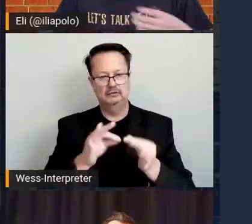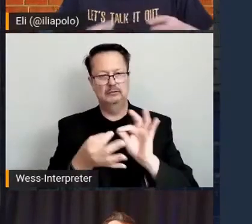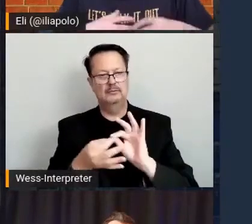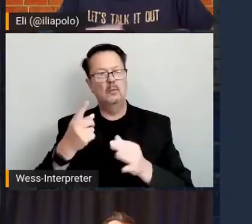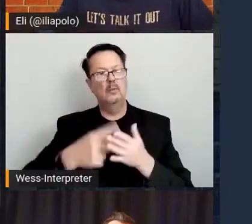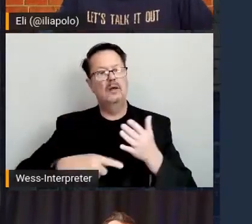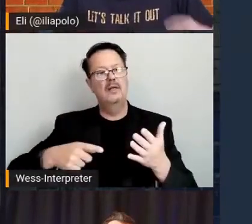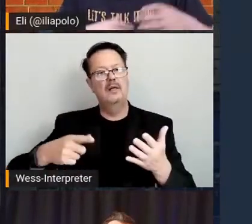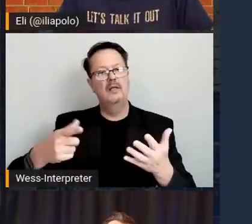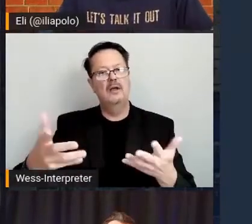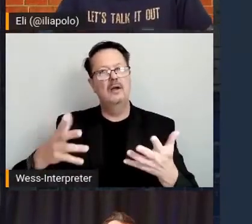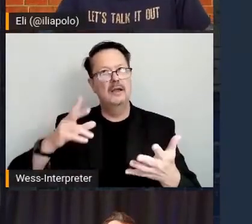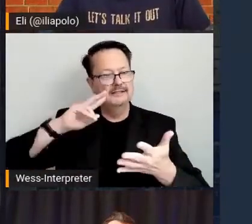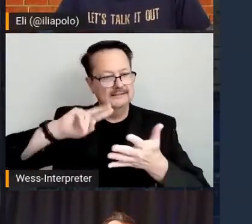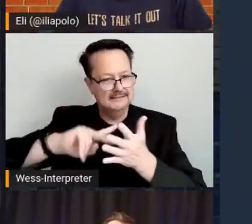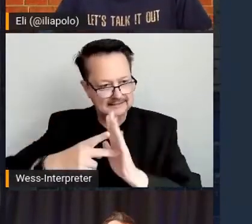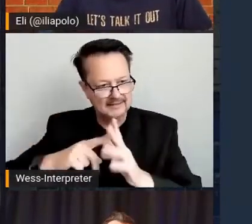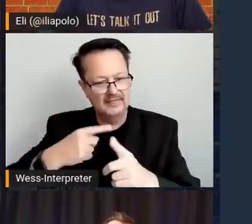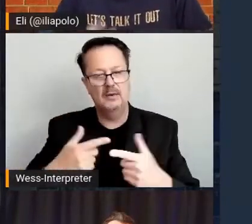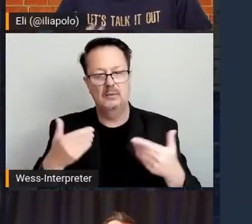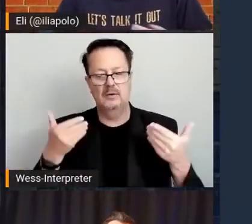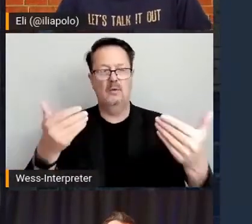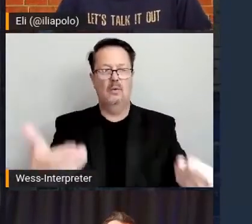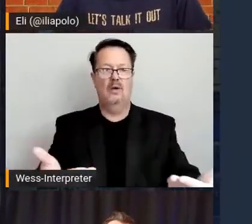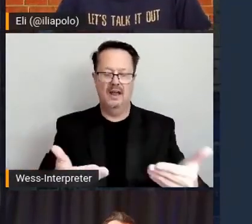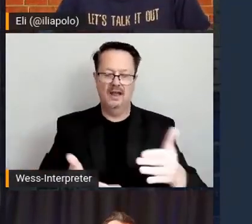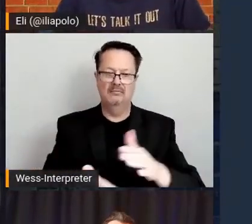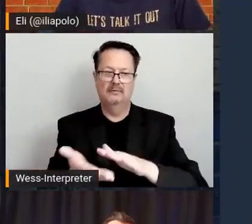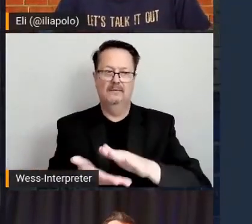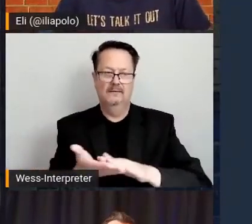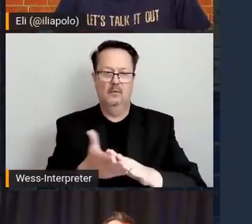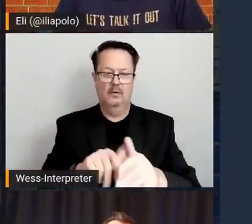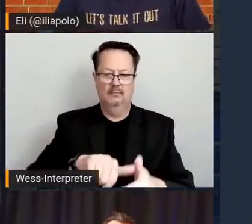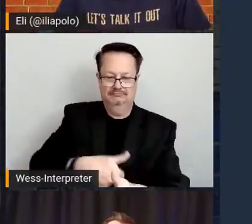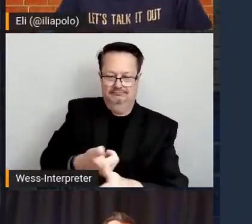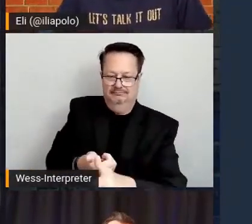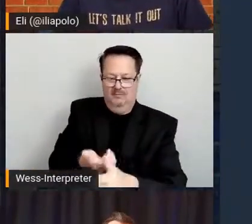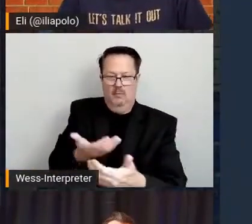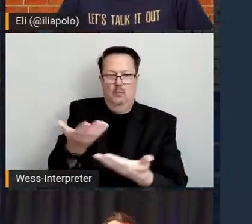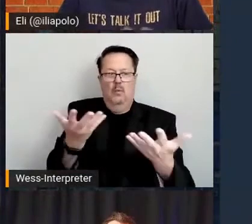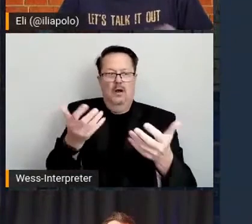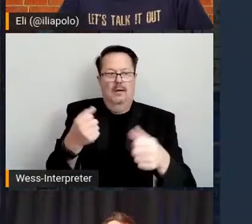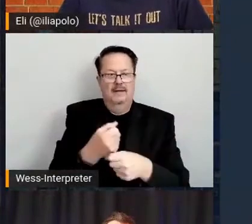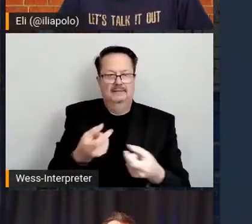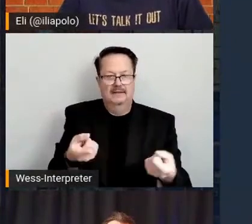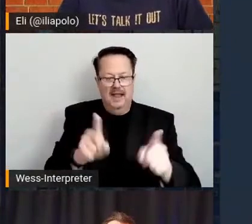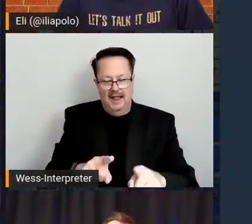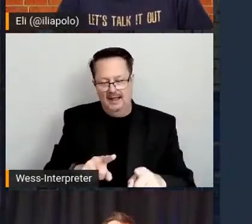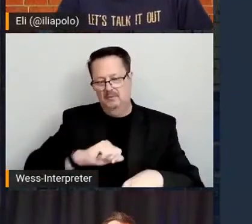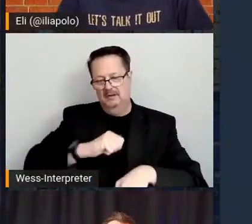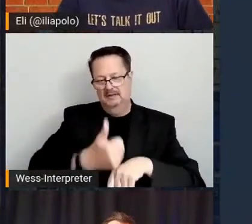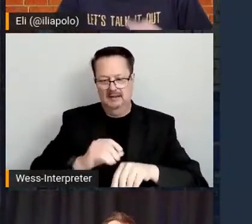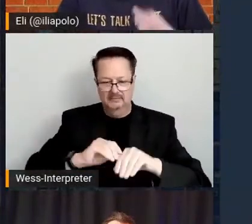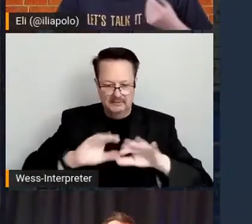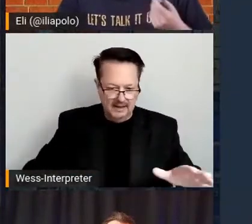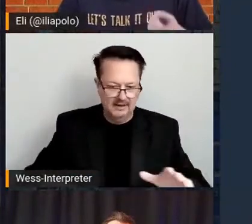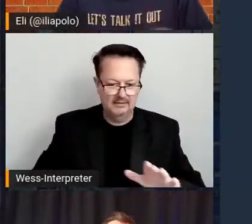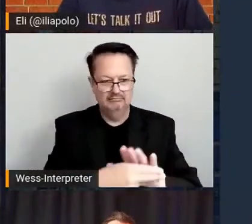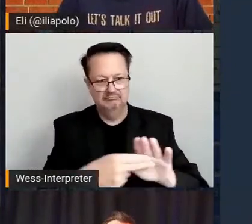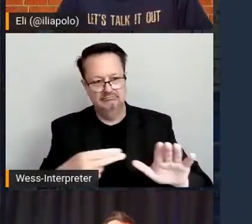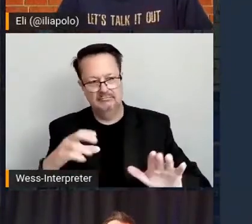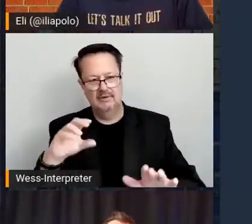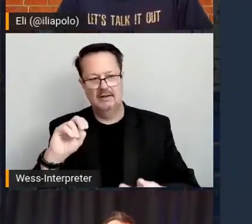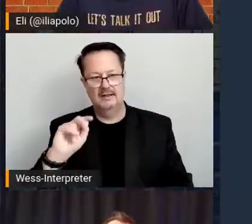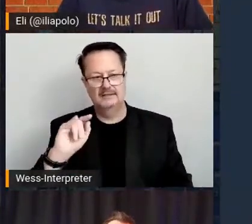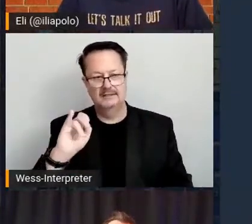and then we perform the underlying mechanics that we need in order to make that happen. So here we create a deployment, we define a container, we then